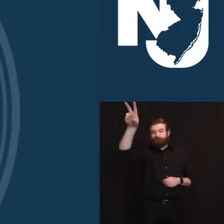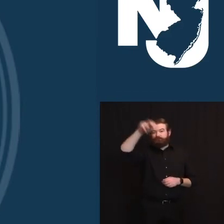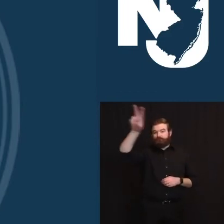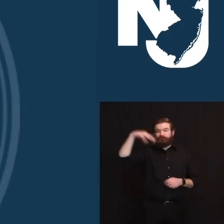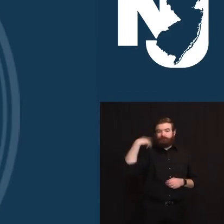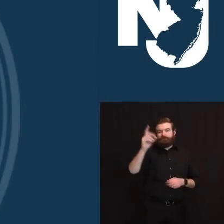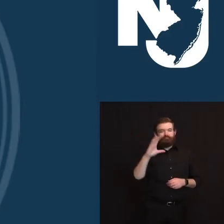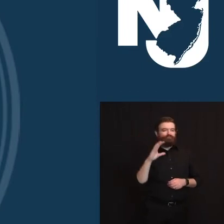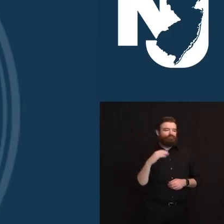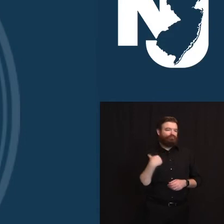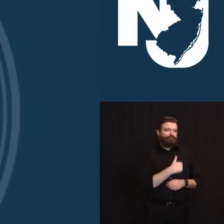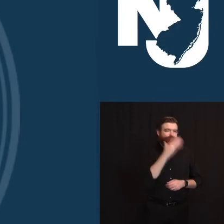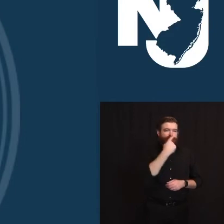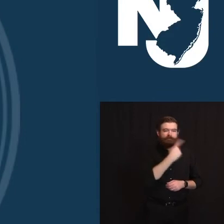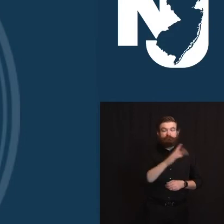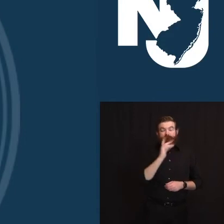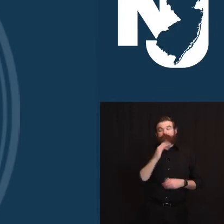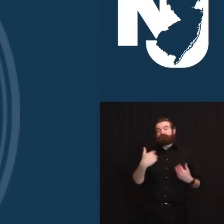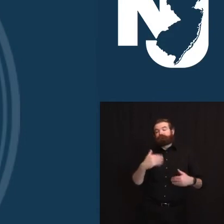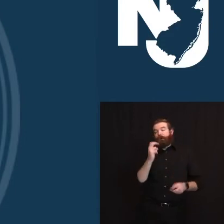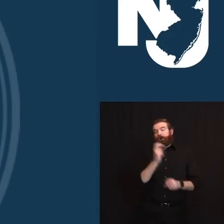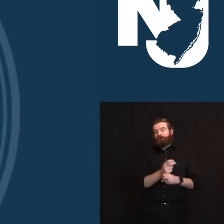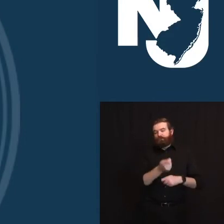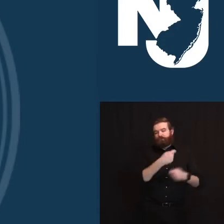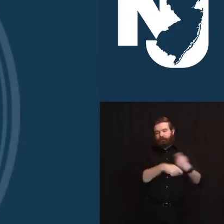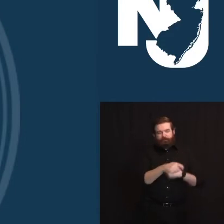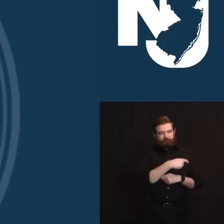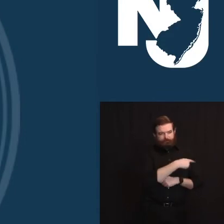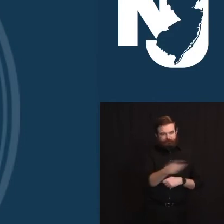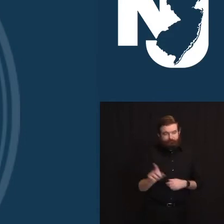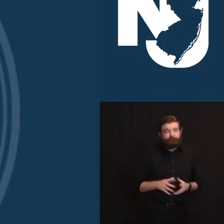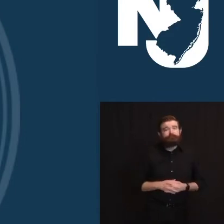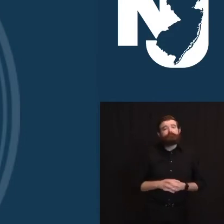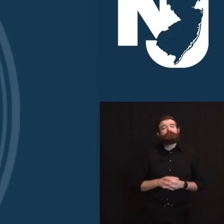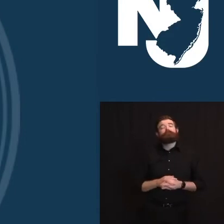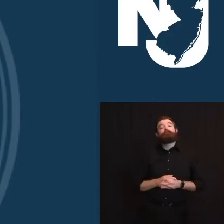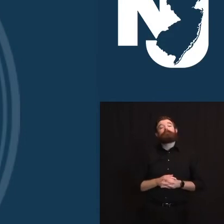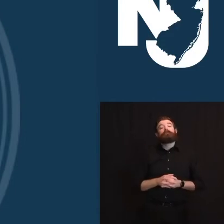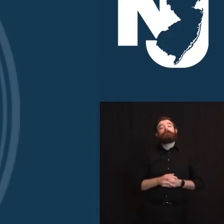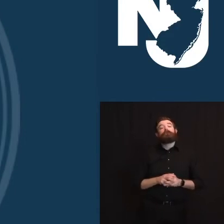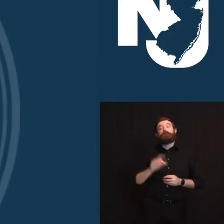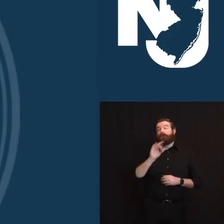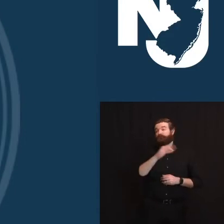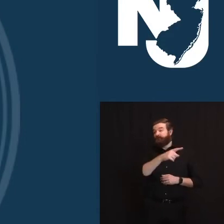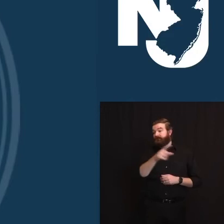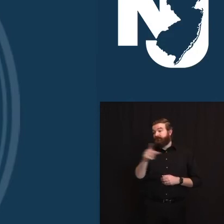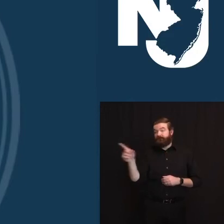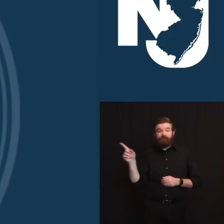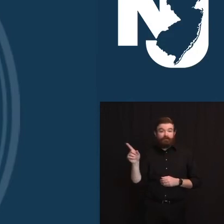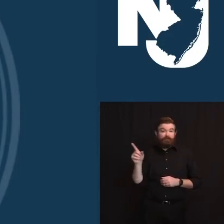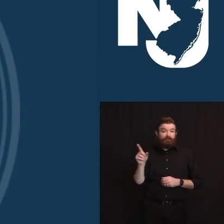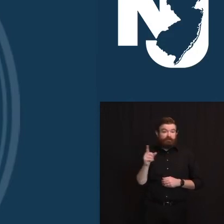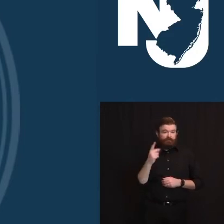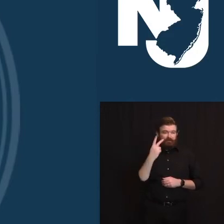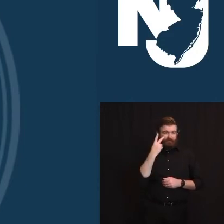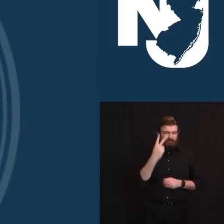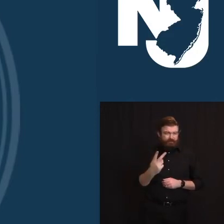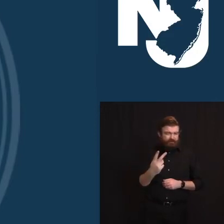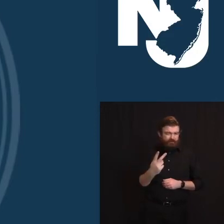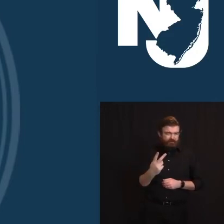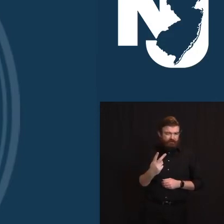I said it was a big week for New Jersey, so if that weren't enough, if you turned on the virtual parade, or if you turned on the Concert for